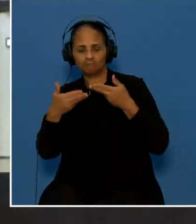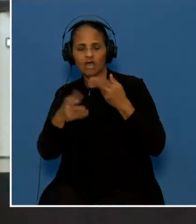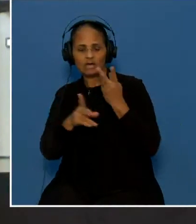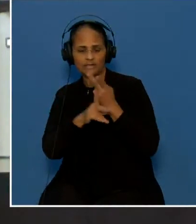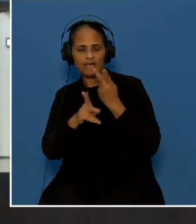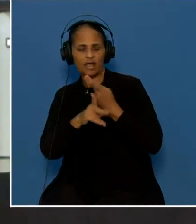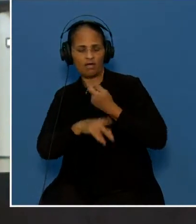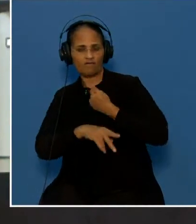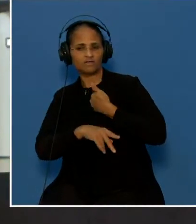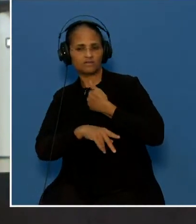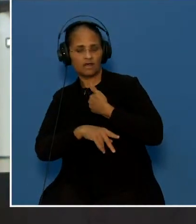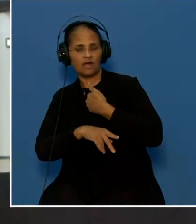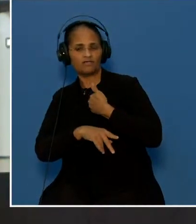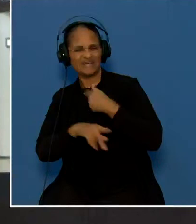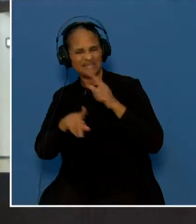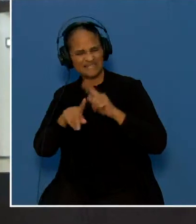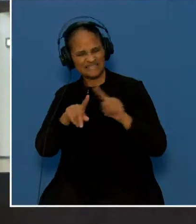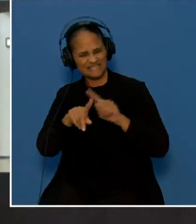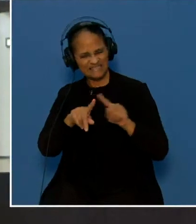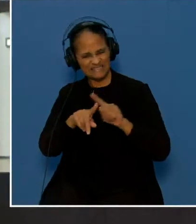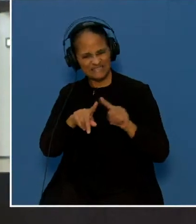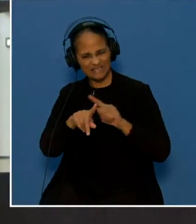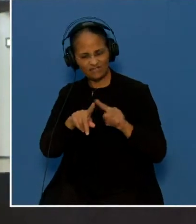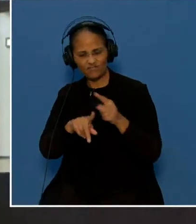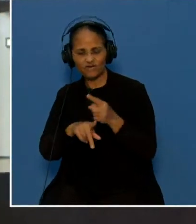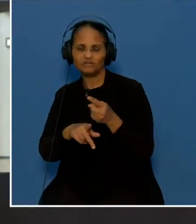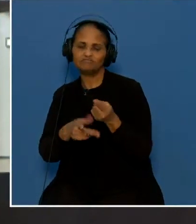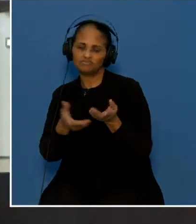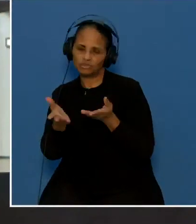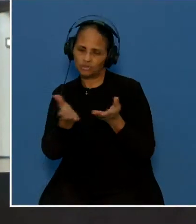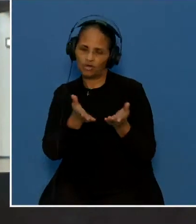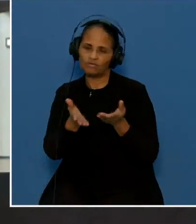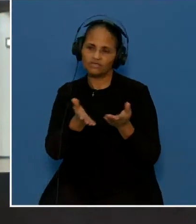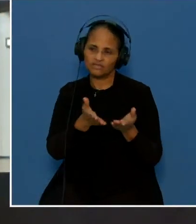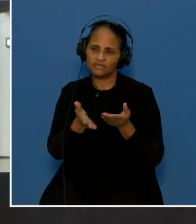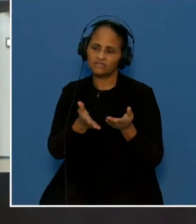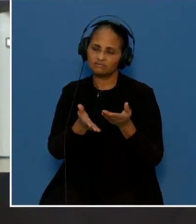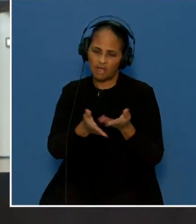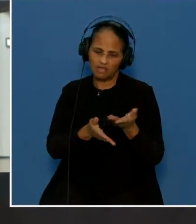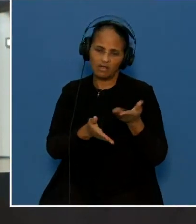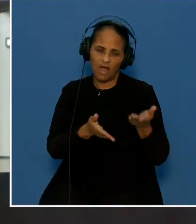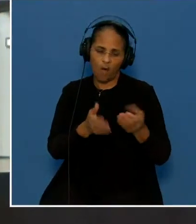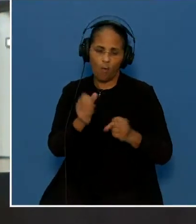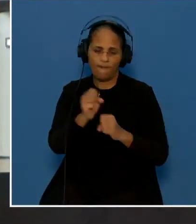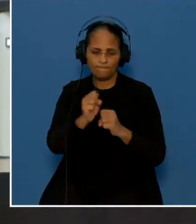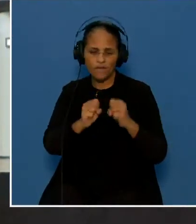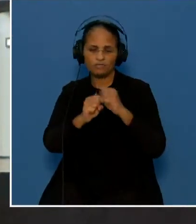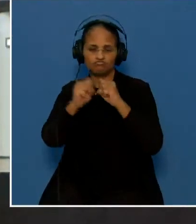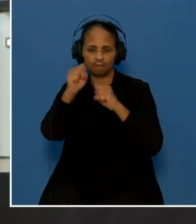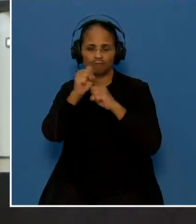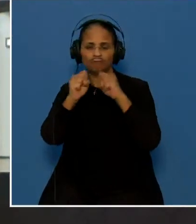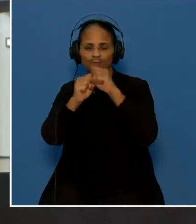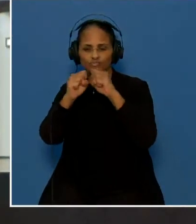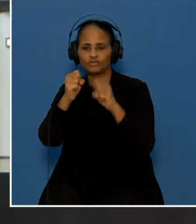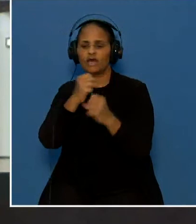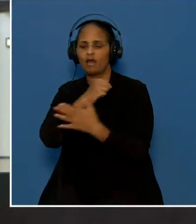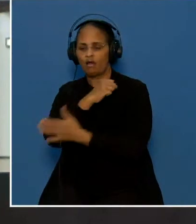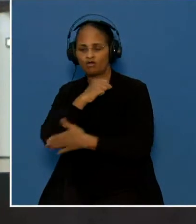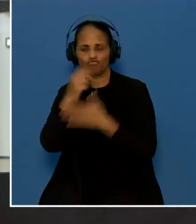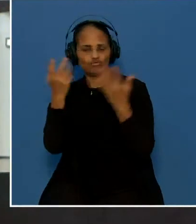ourselves, different products, different services, and we built on the success that our country has already